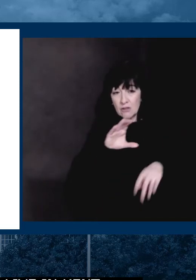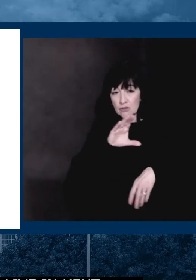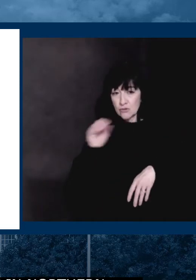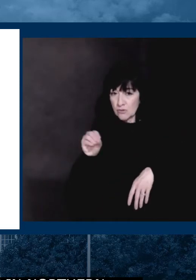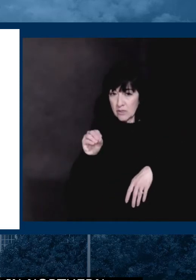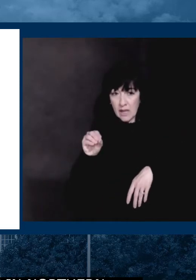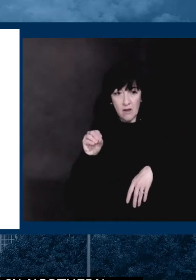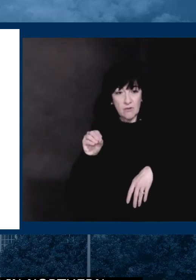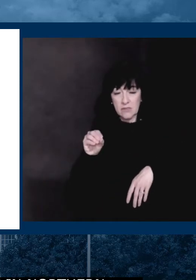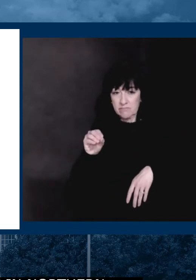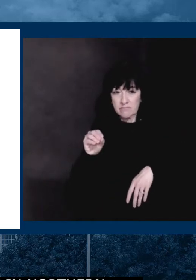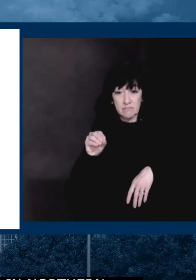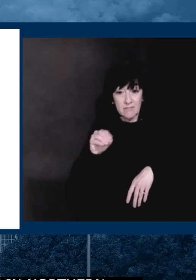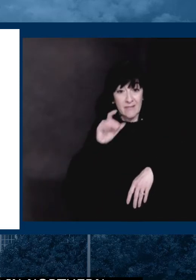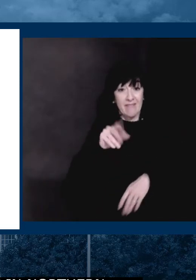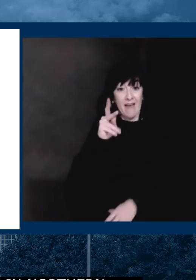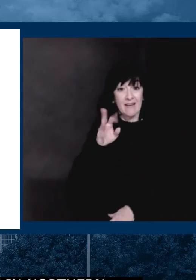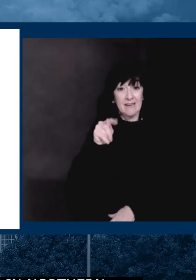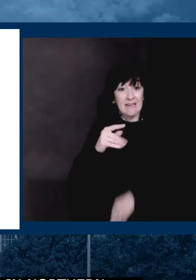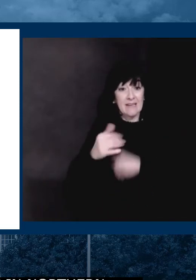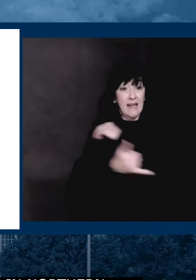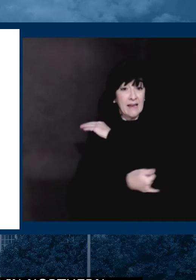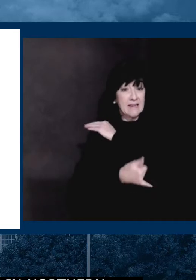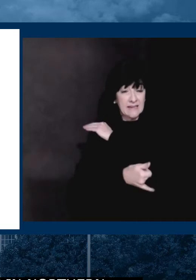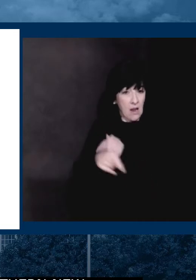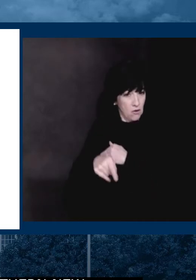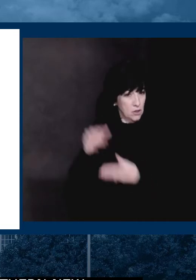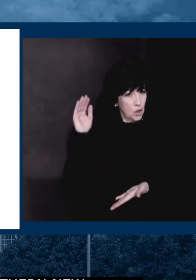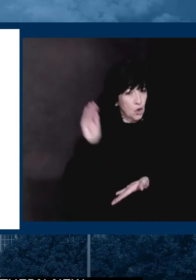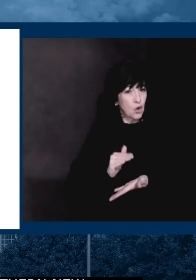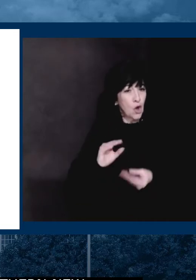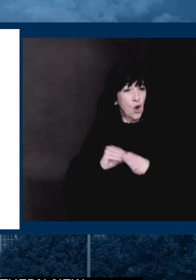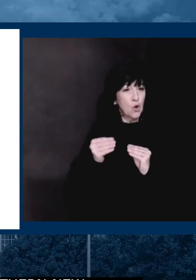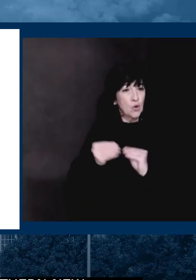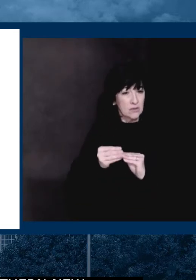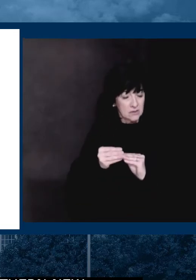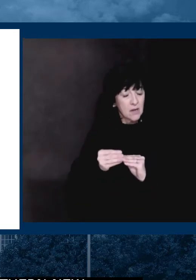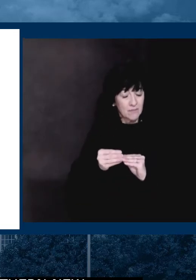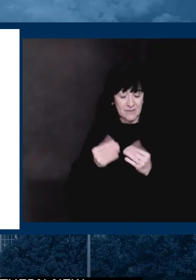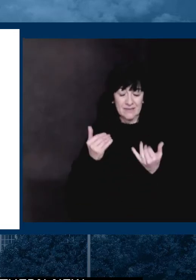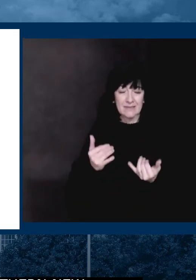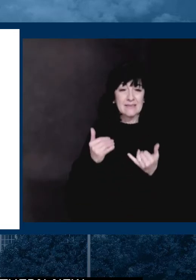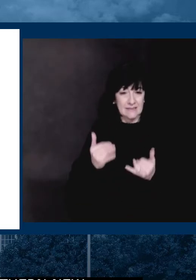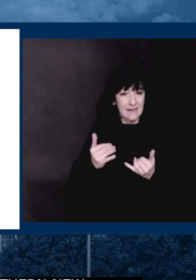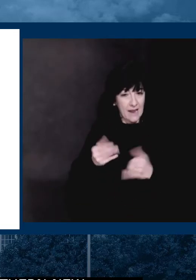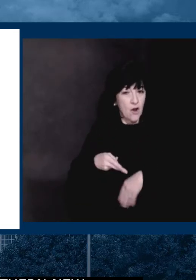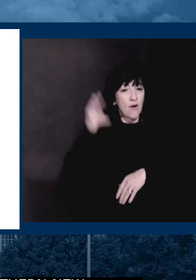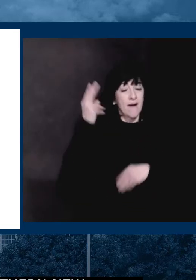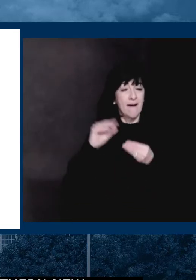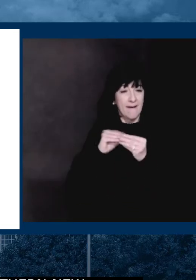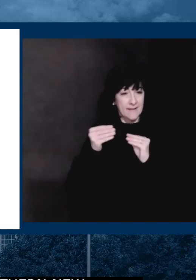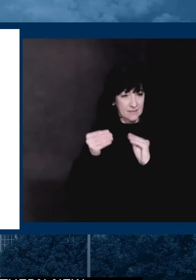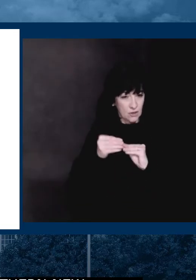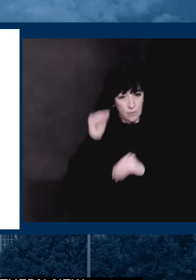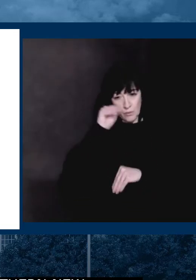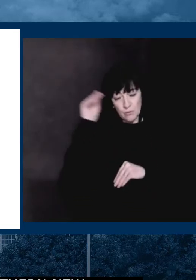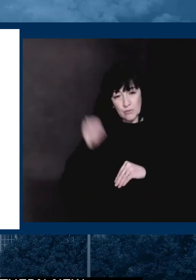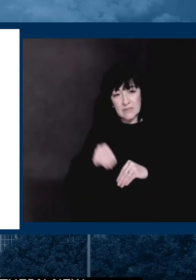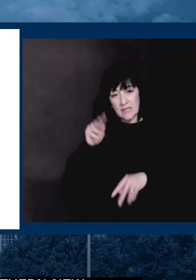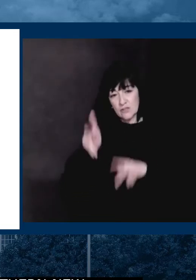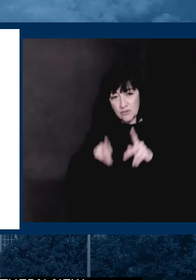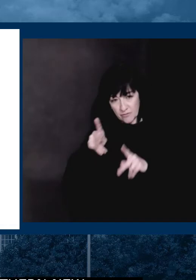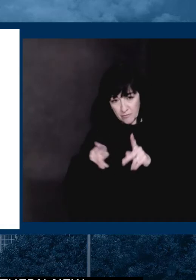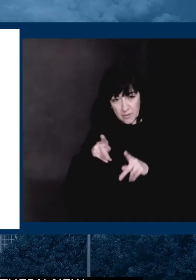had the highest, among the highest testing rates, and still very high up there. But had very